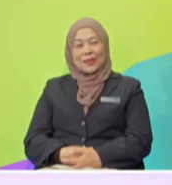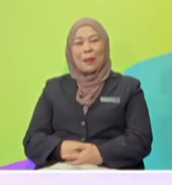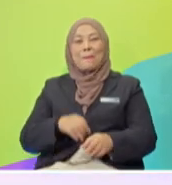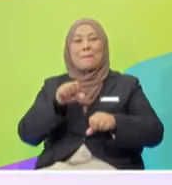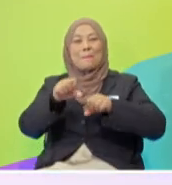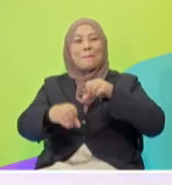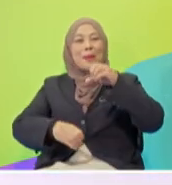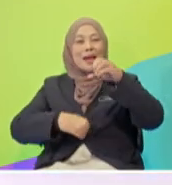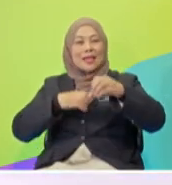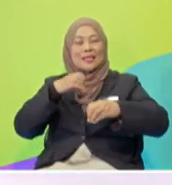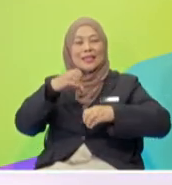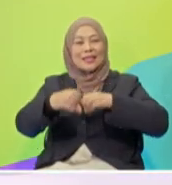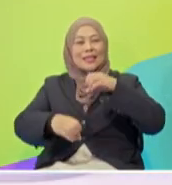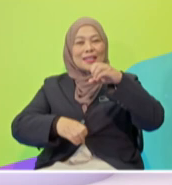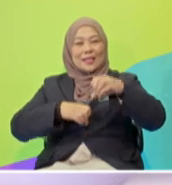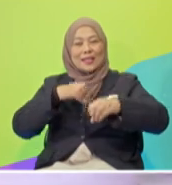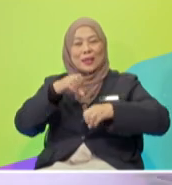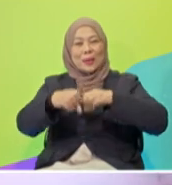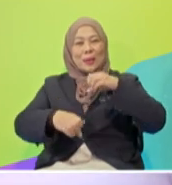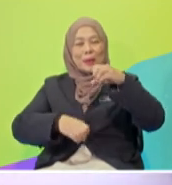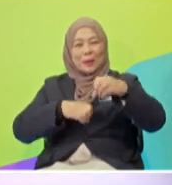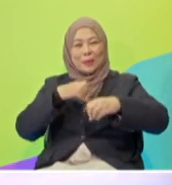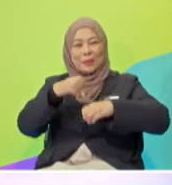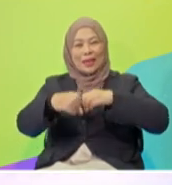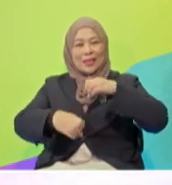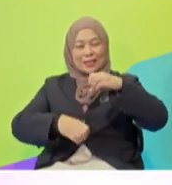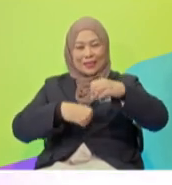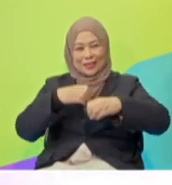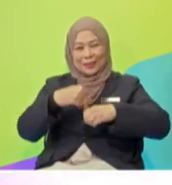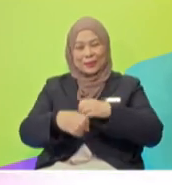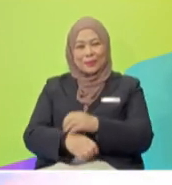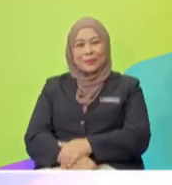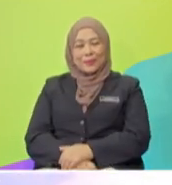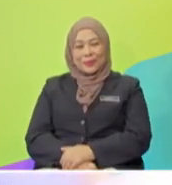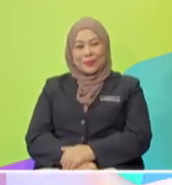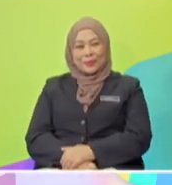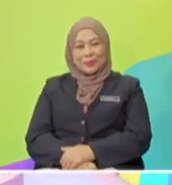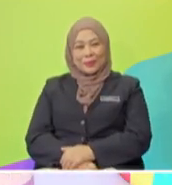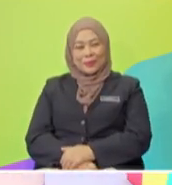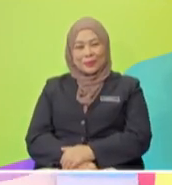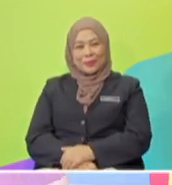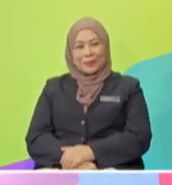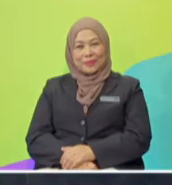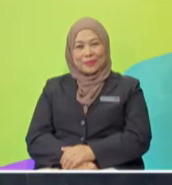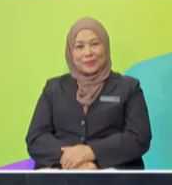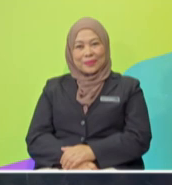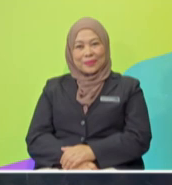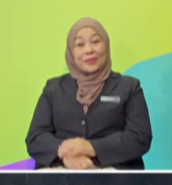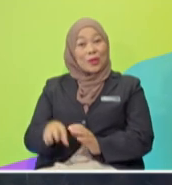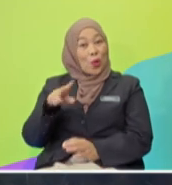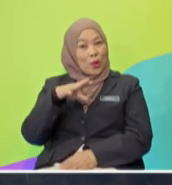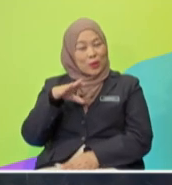bicycle. Bicycle. Bicycle. Okay, Chris, do you want to